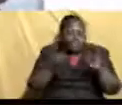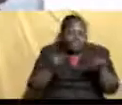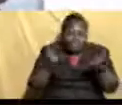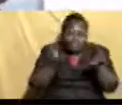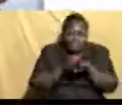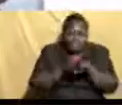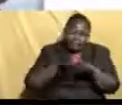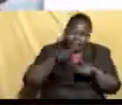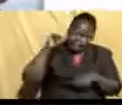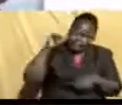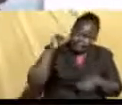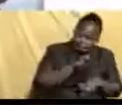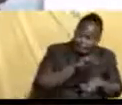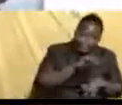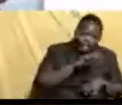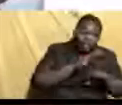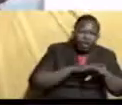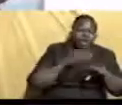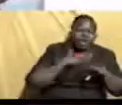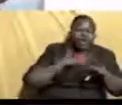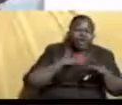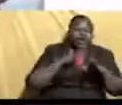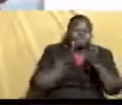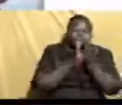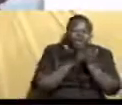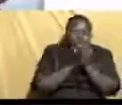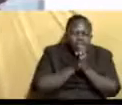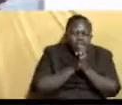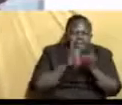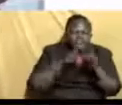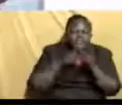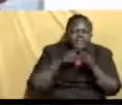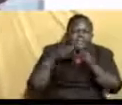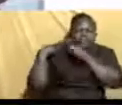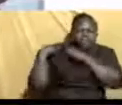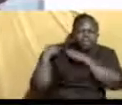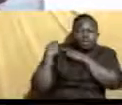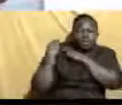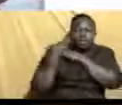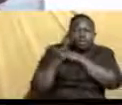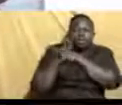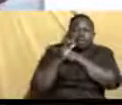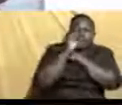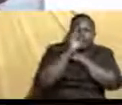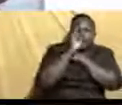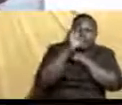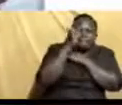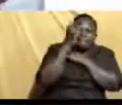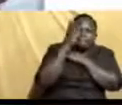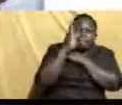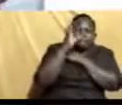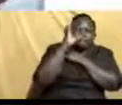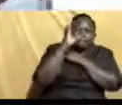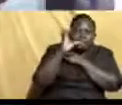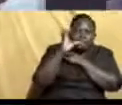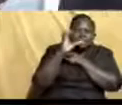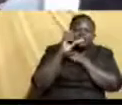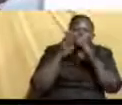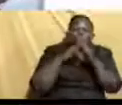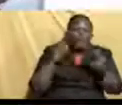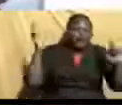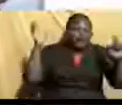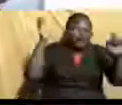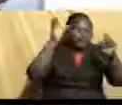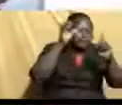in the statute books, and it will be upon IBC or any other party who may never have been even in that decision to